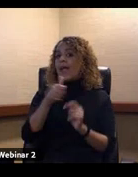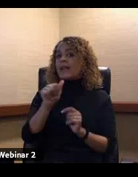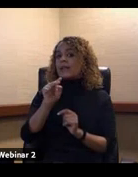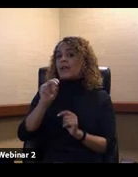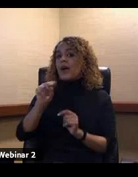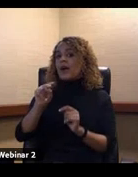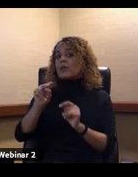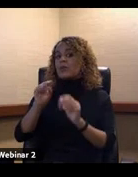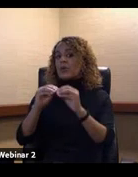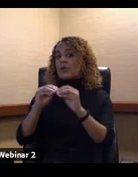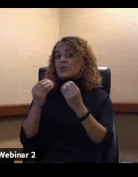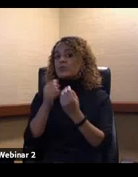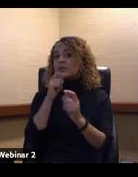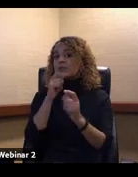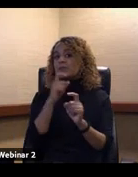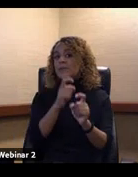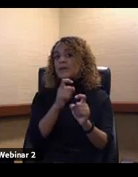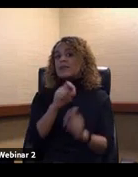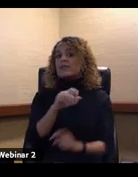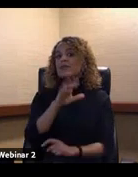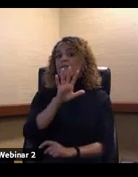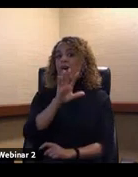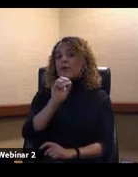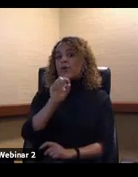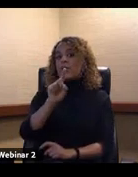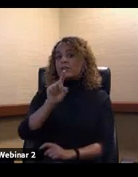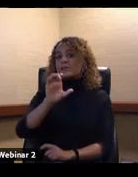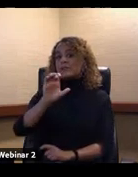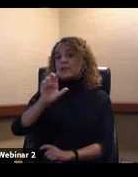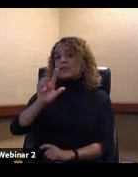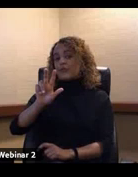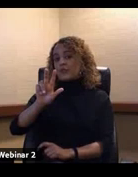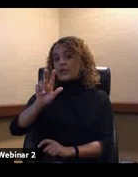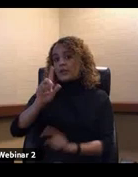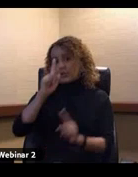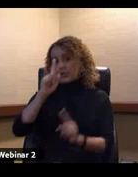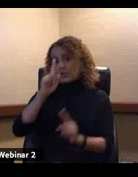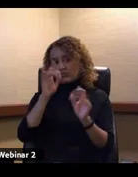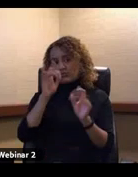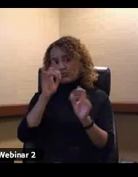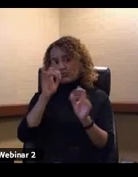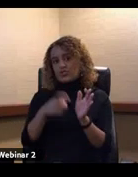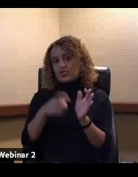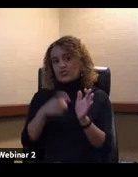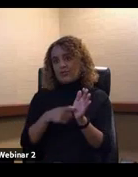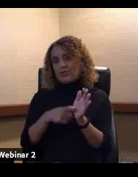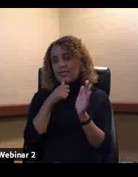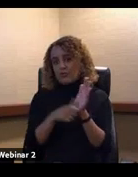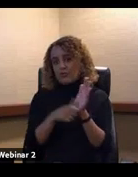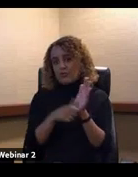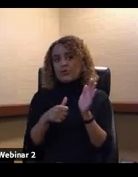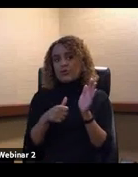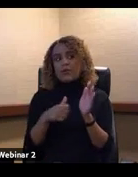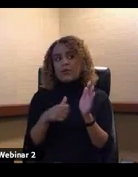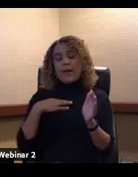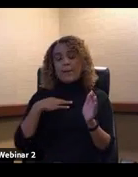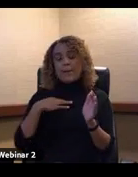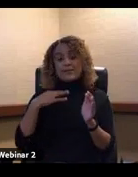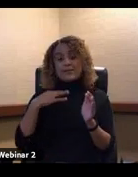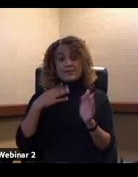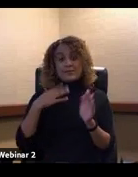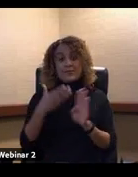not submit a 501c3 determination letter. Applicants are not including this as what